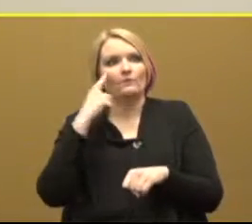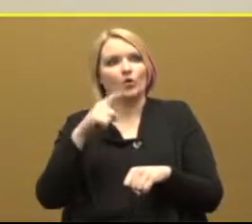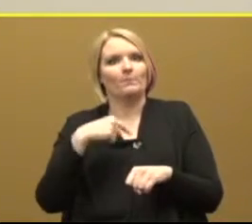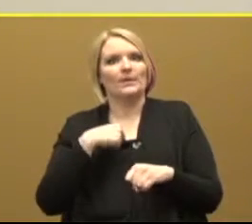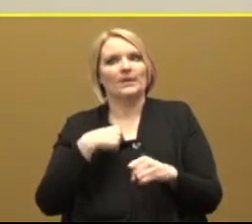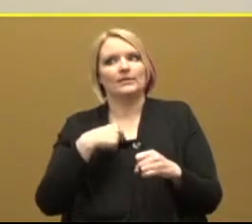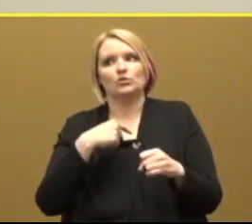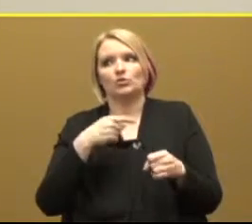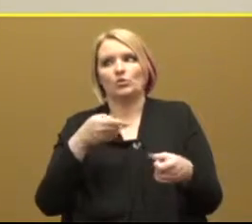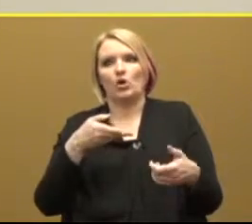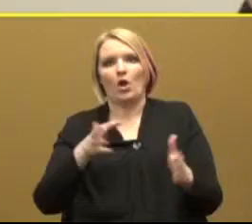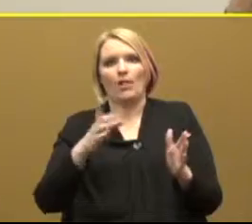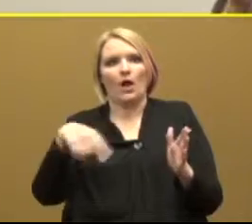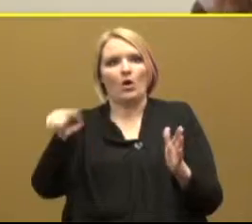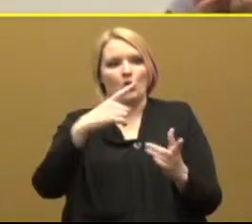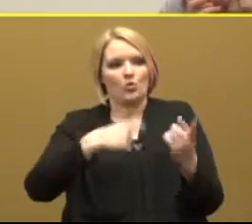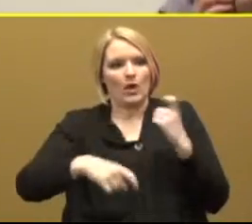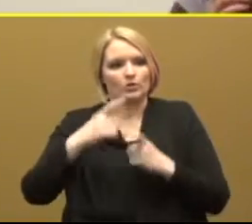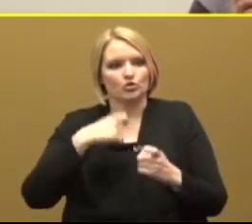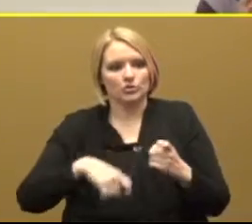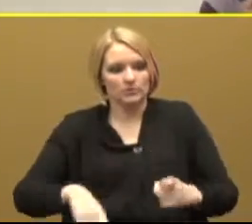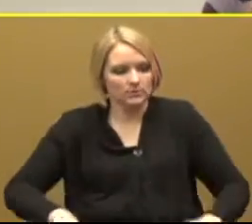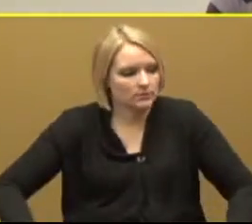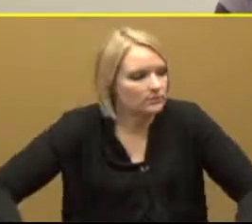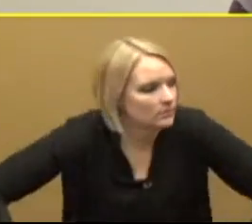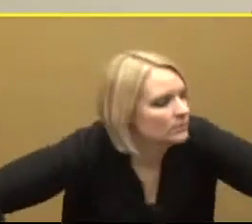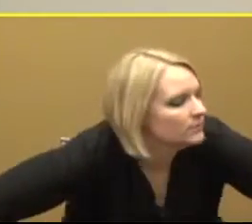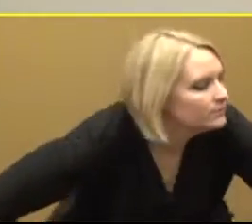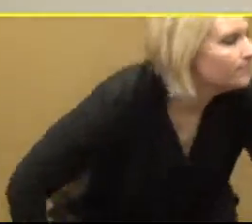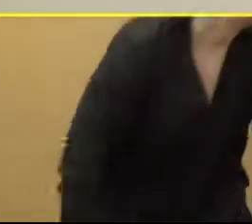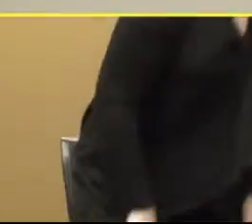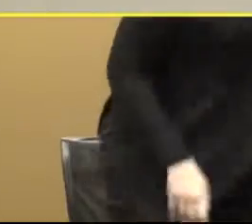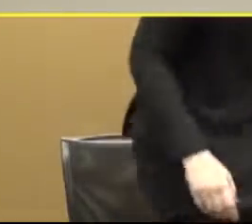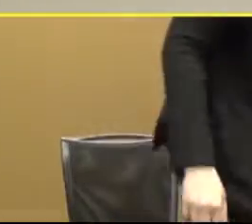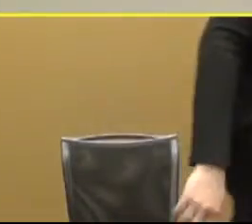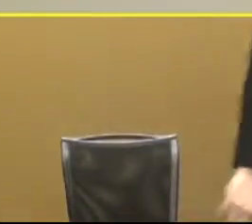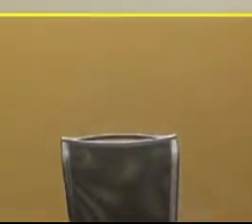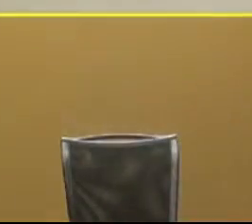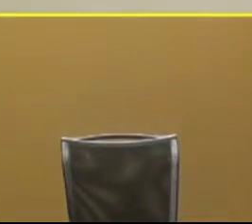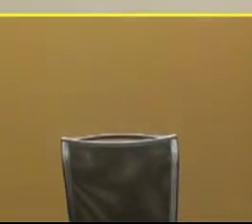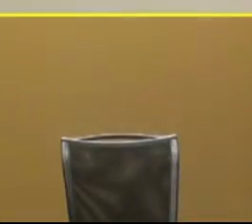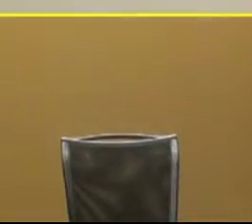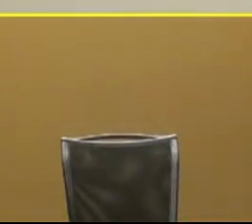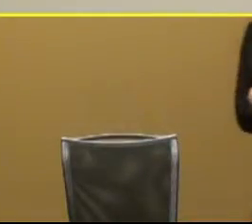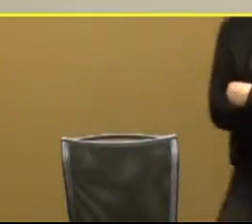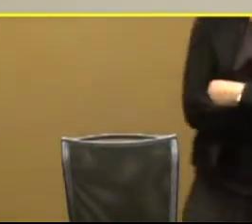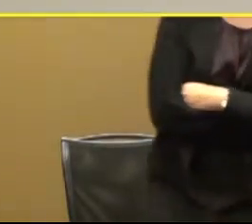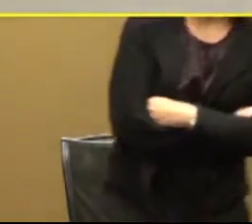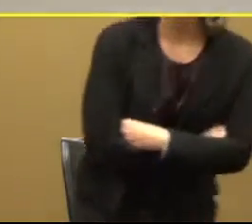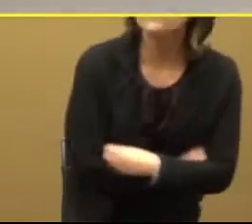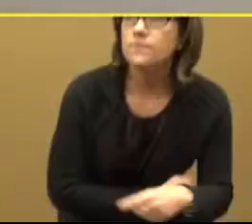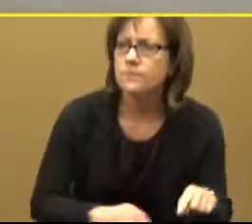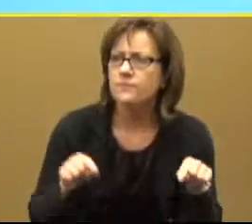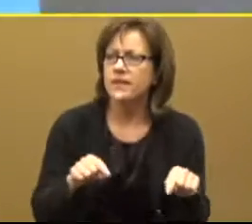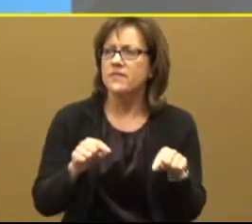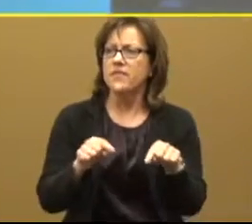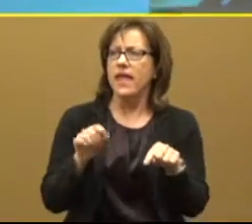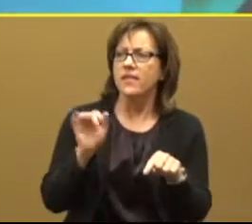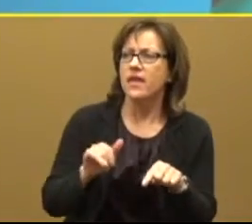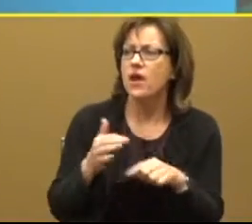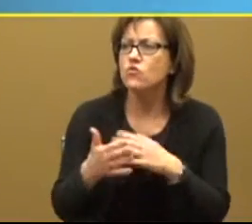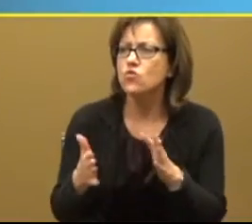field questions. Yes, ma'am. In this particular room, or Yes. in this setting, what, did everyone move at the same time, and what was